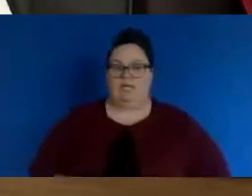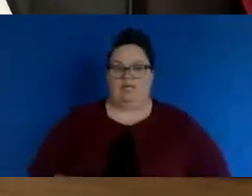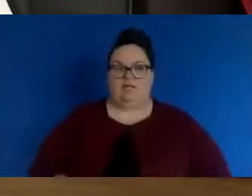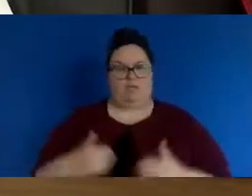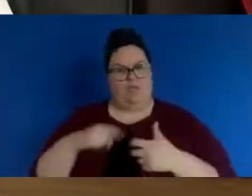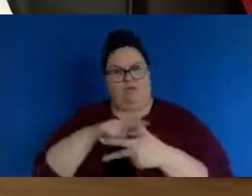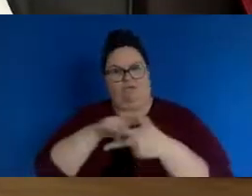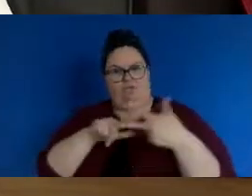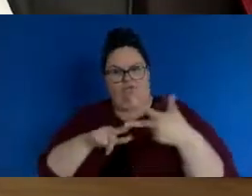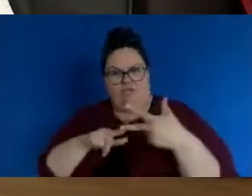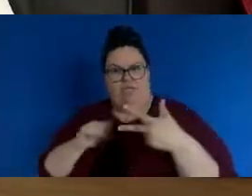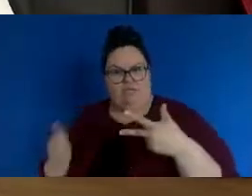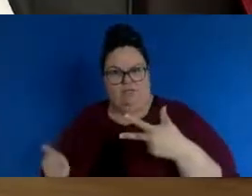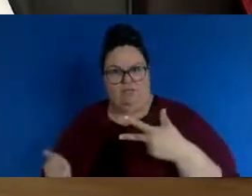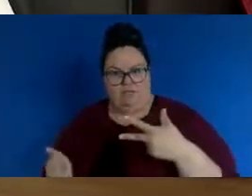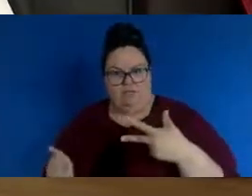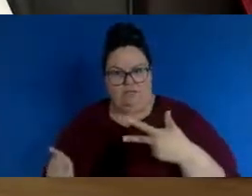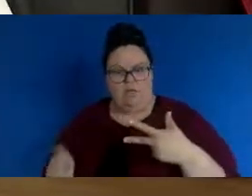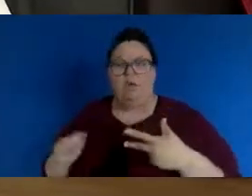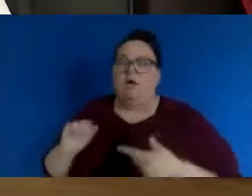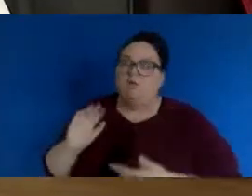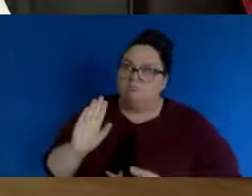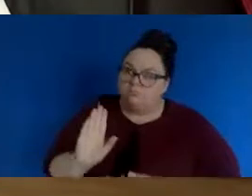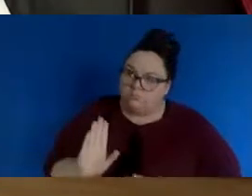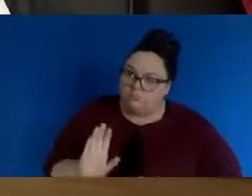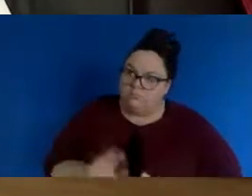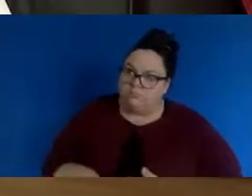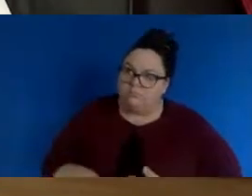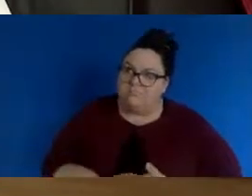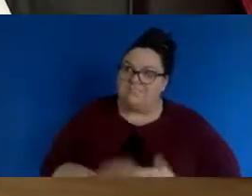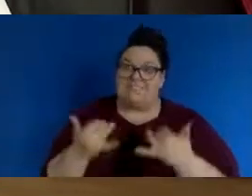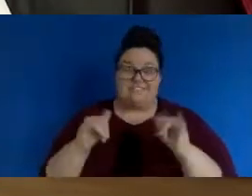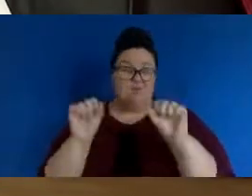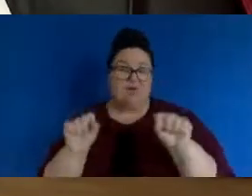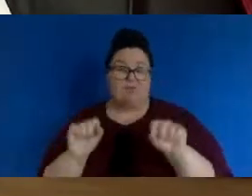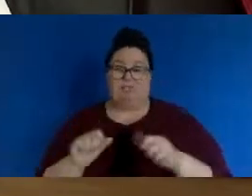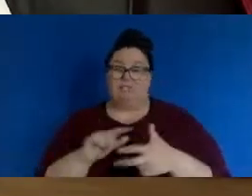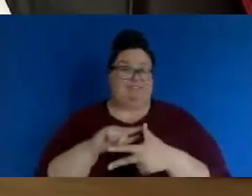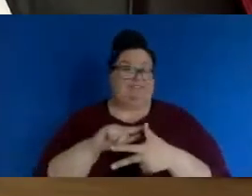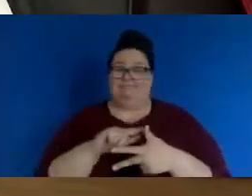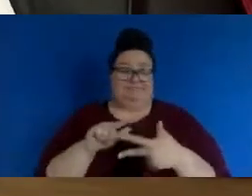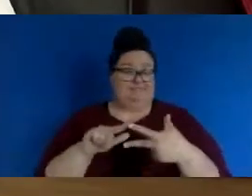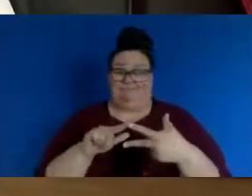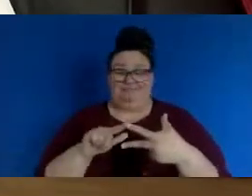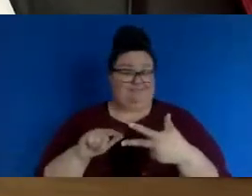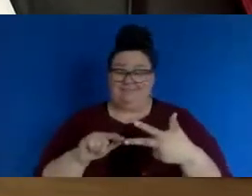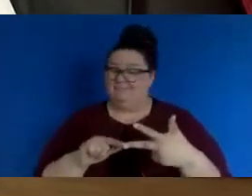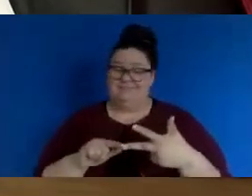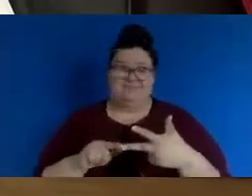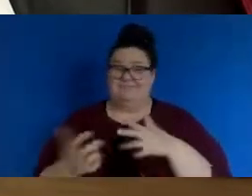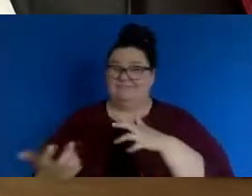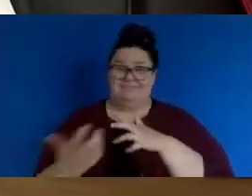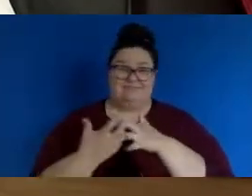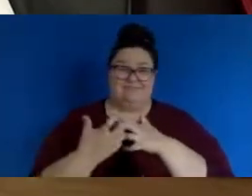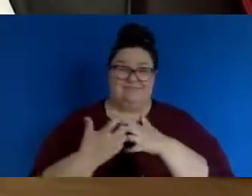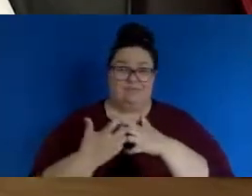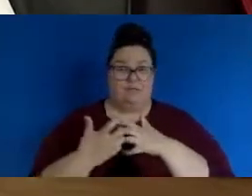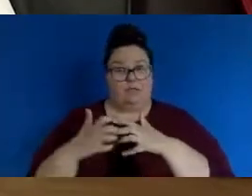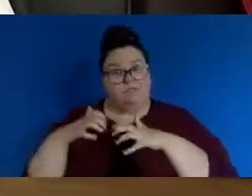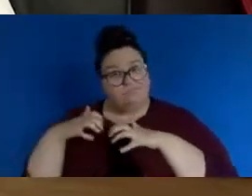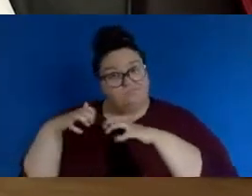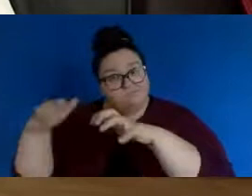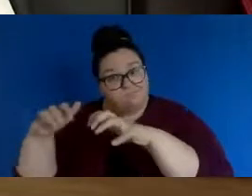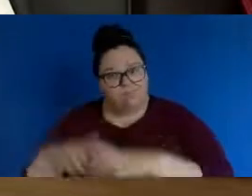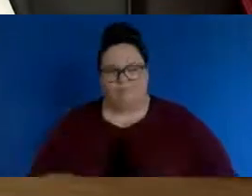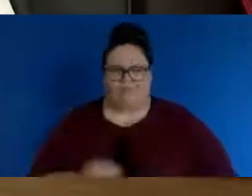offered right now. However, it still can happen. So, will the numbers be large? No, they won't be